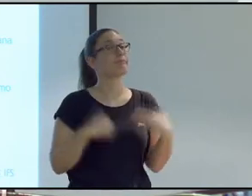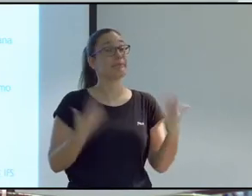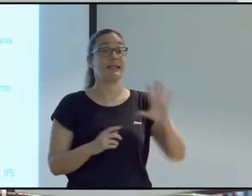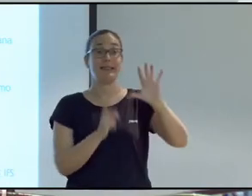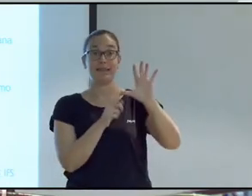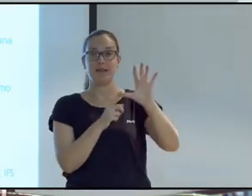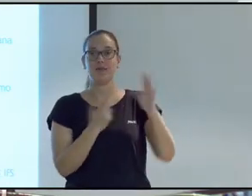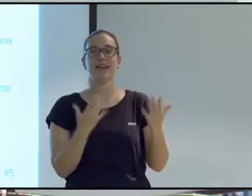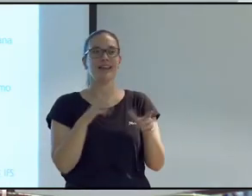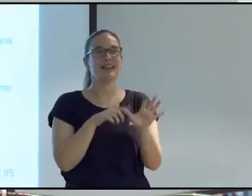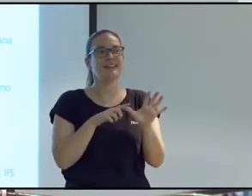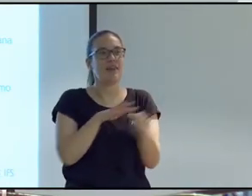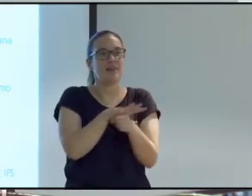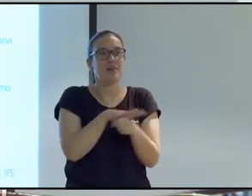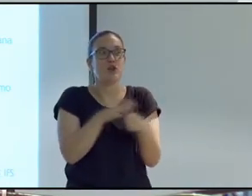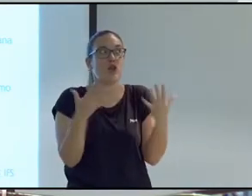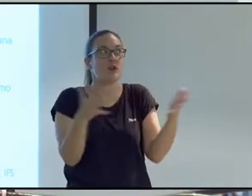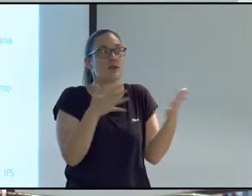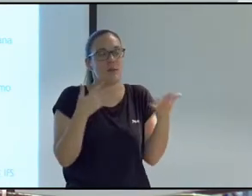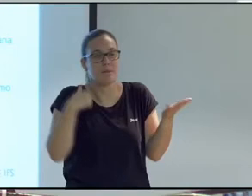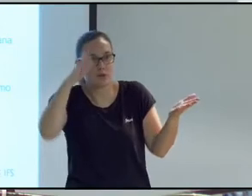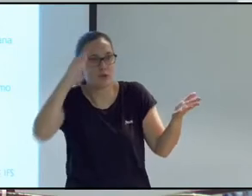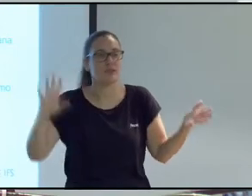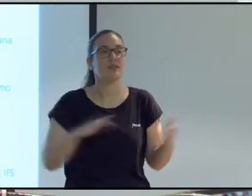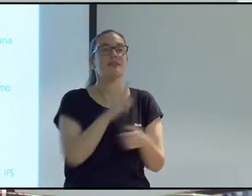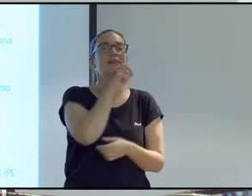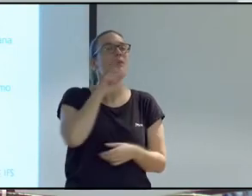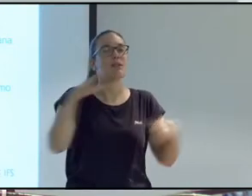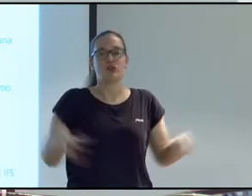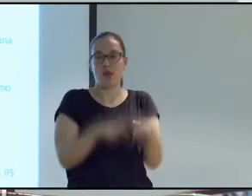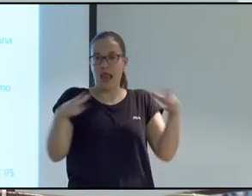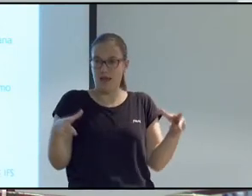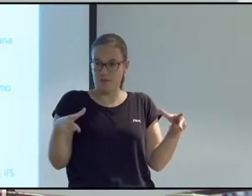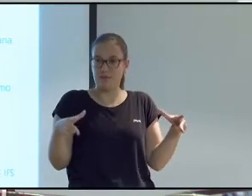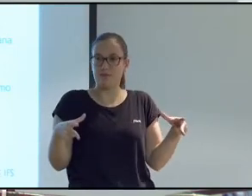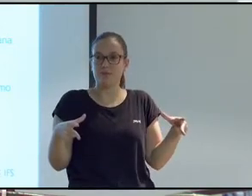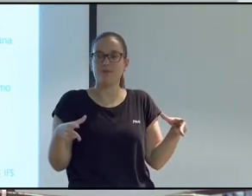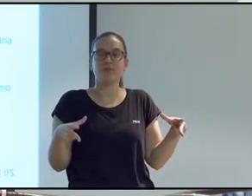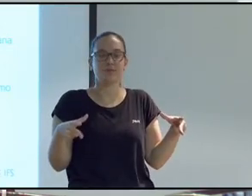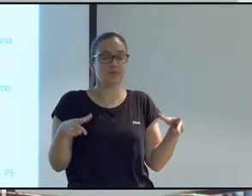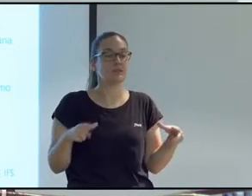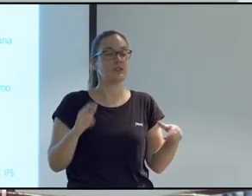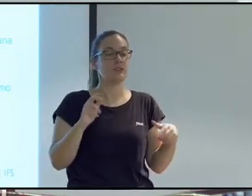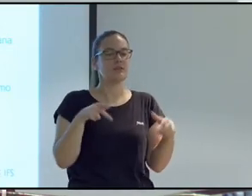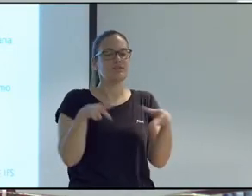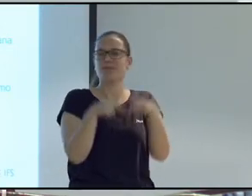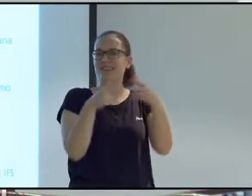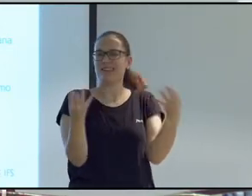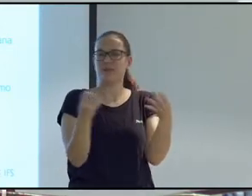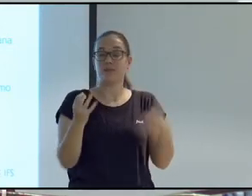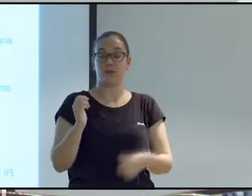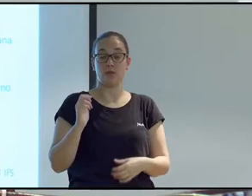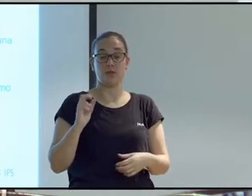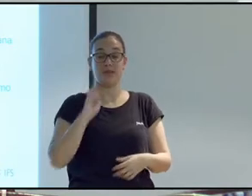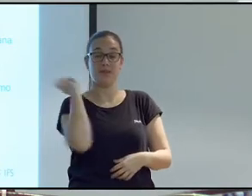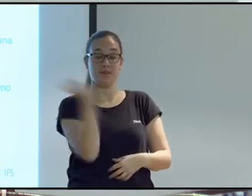about this is what I call the social dimension. And this has to do with how social or